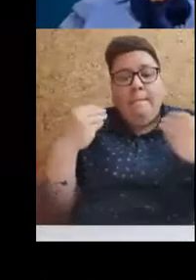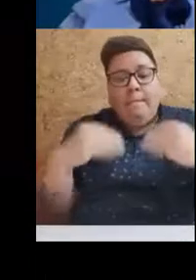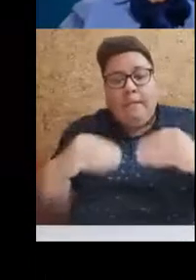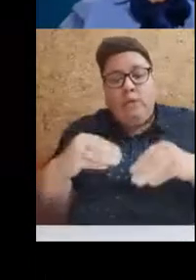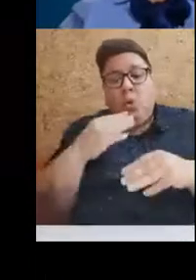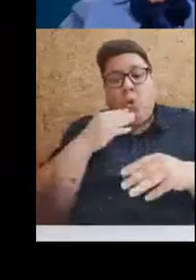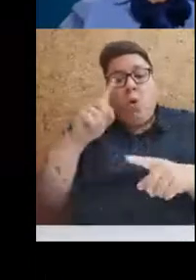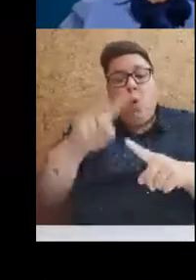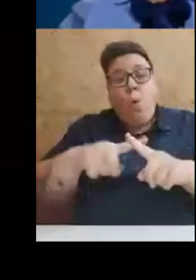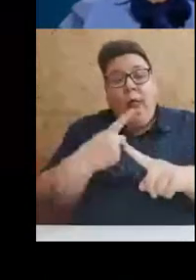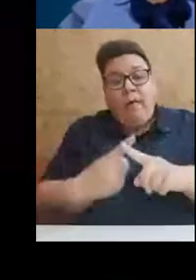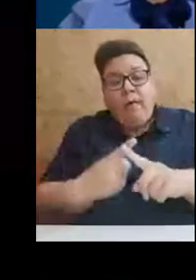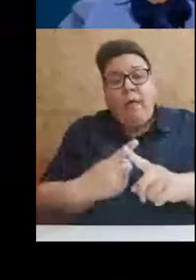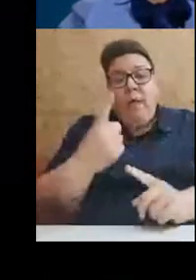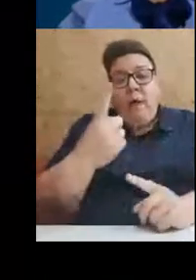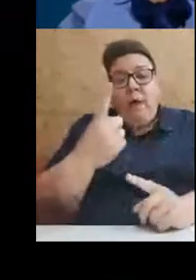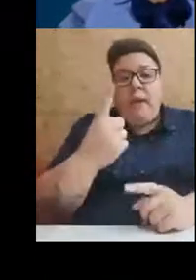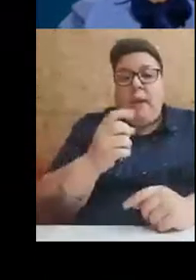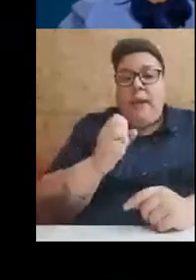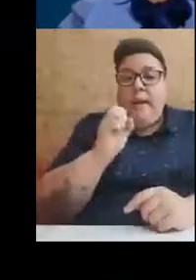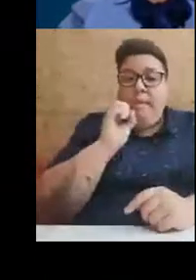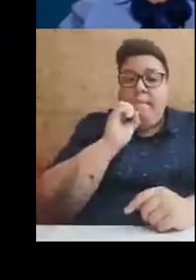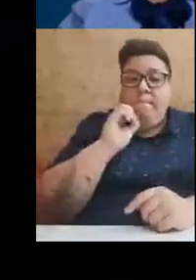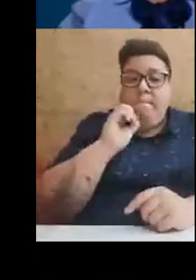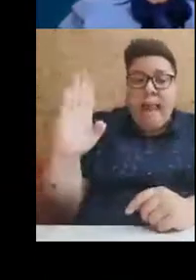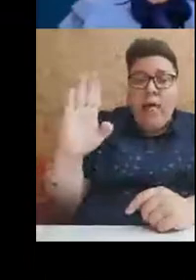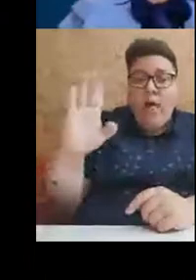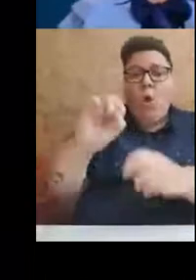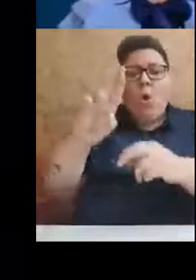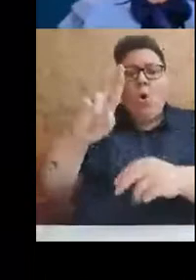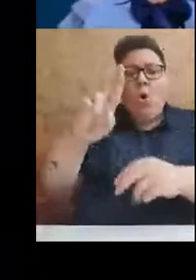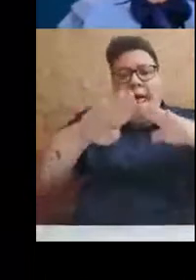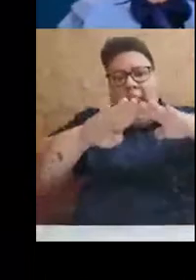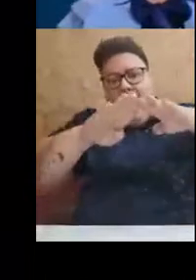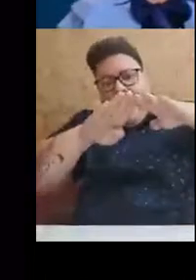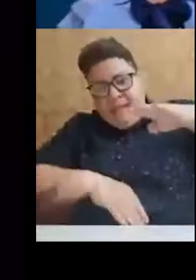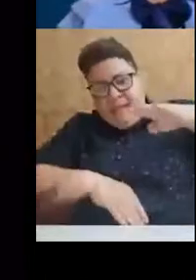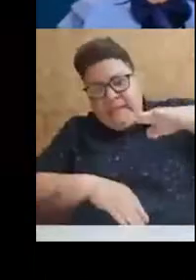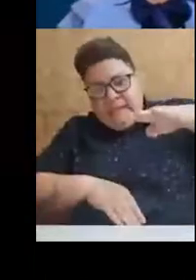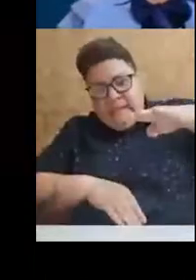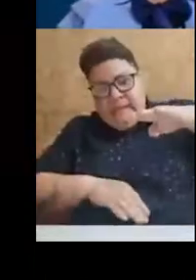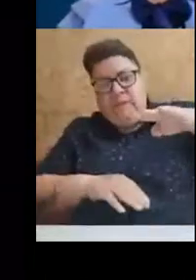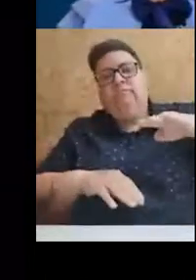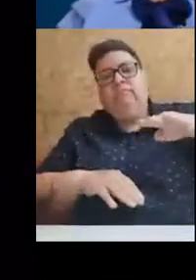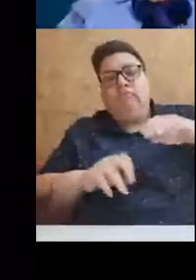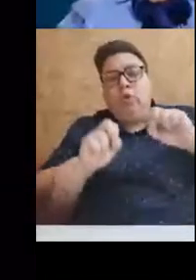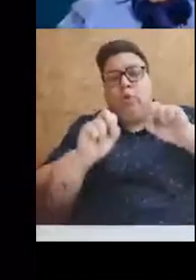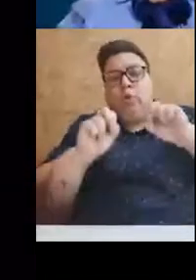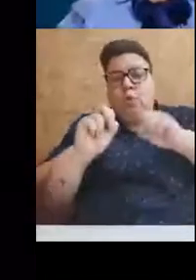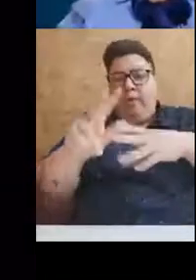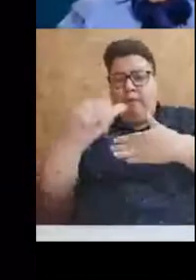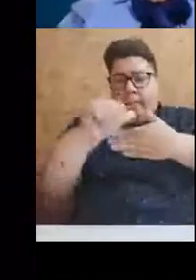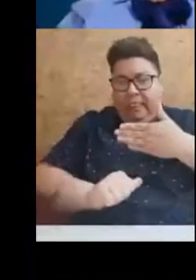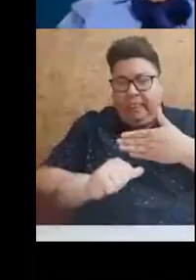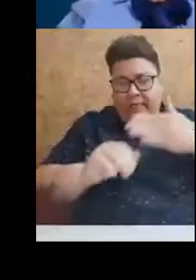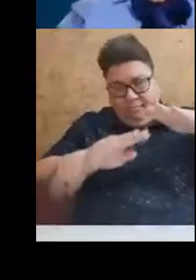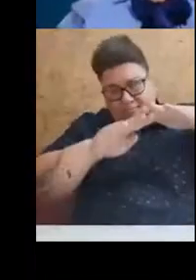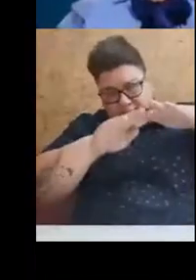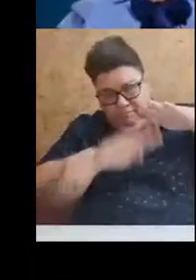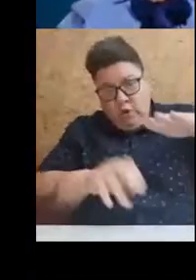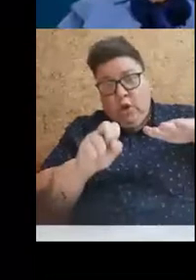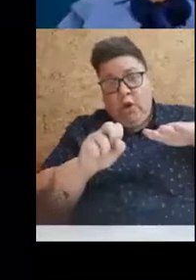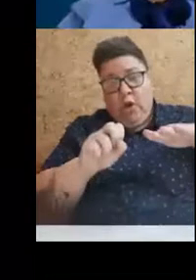of 1 million rand or less per annum. In other words, over a period of 12 months. It replaces the